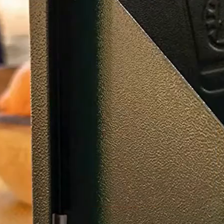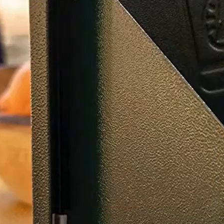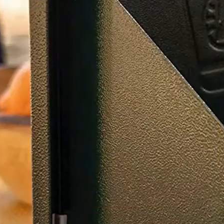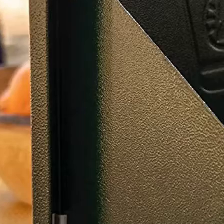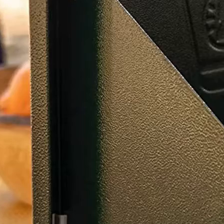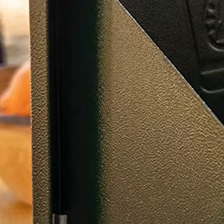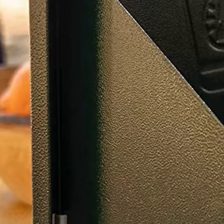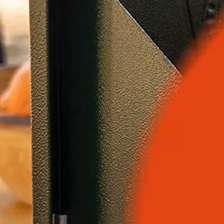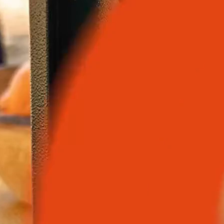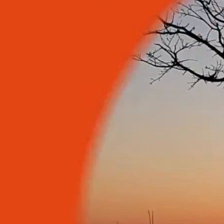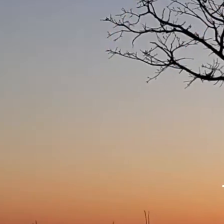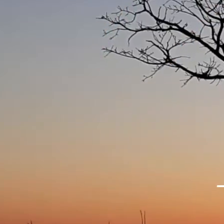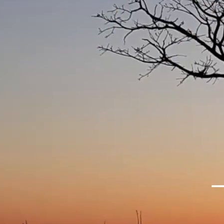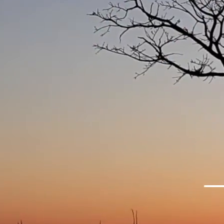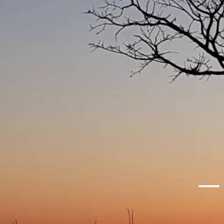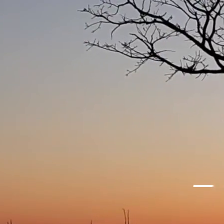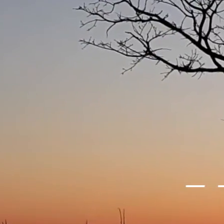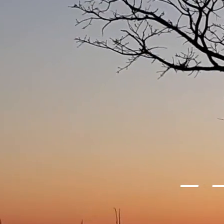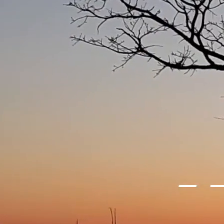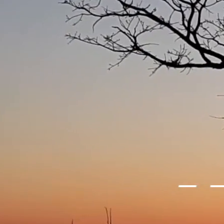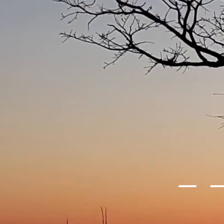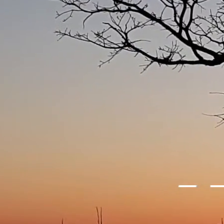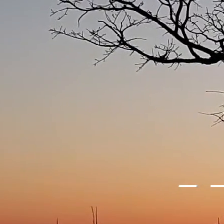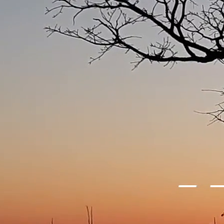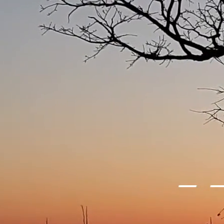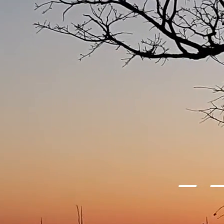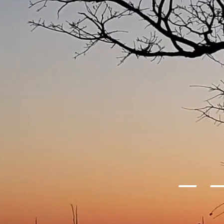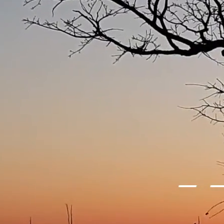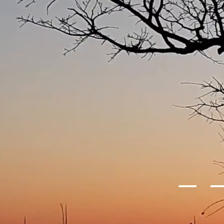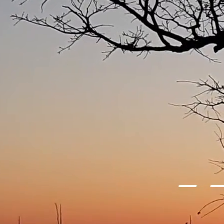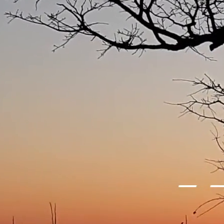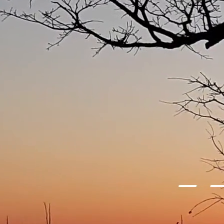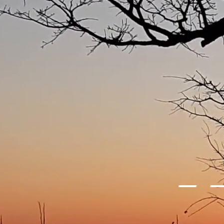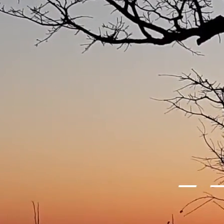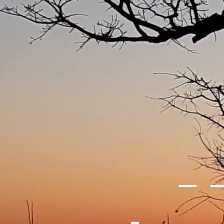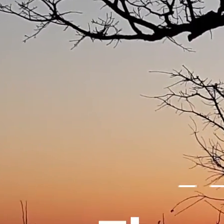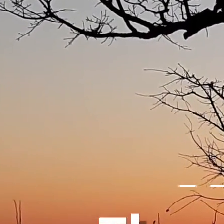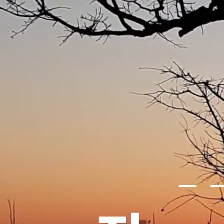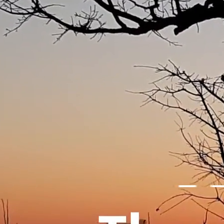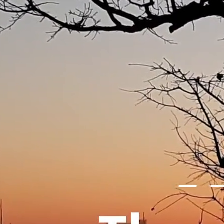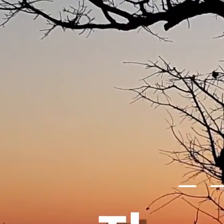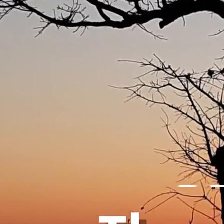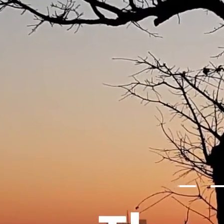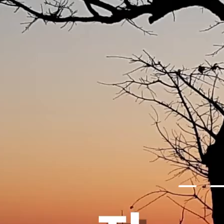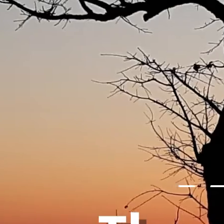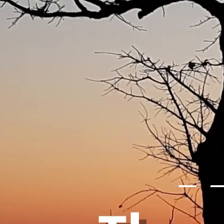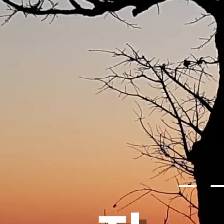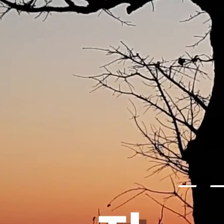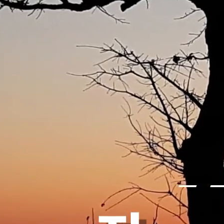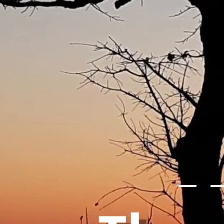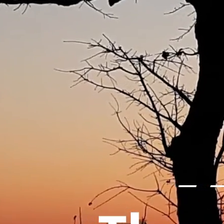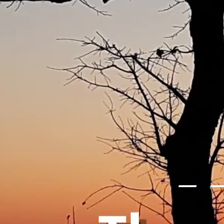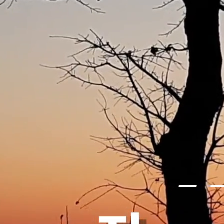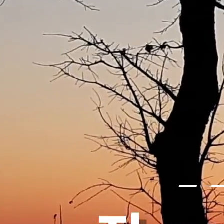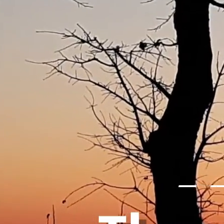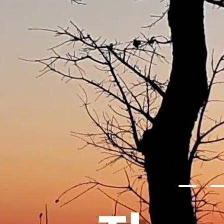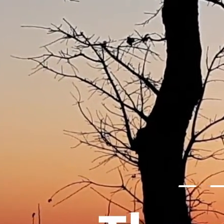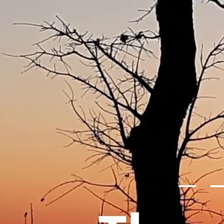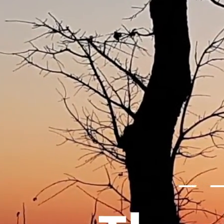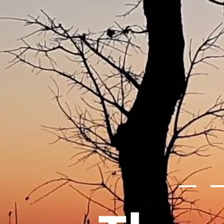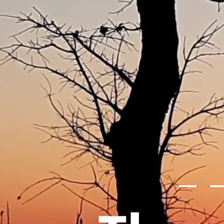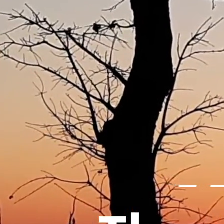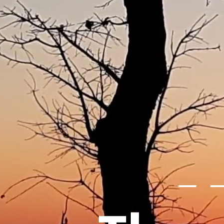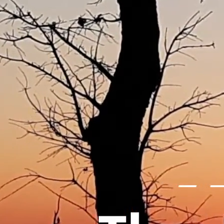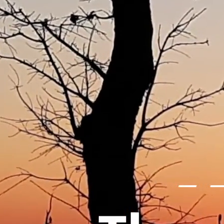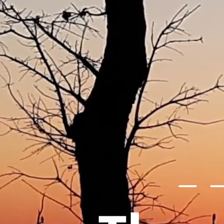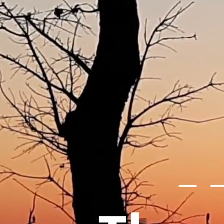it. All right, that about does it. Thanks for watching the video. Hey, don't forget to subscribe. Like, share,